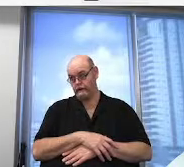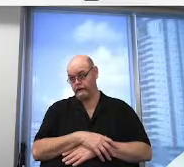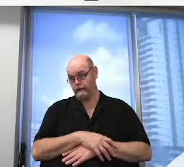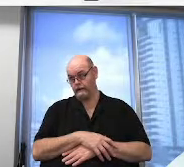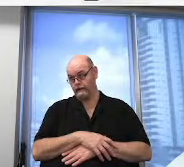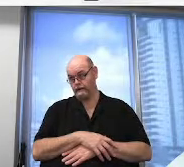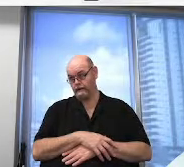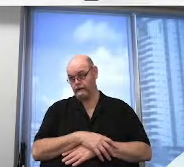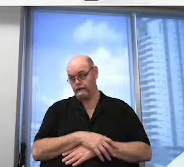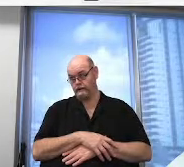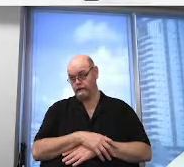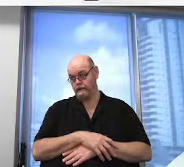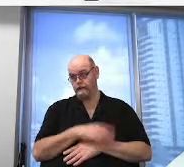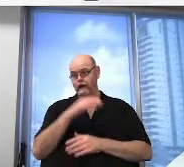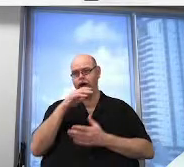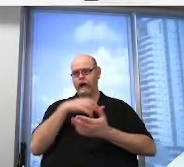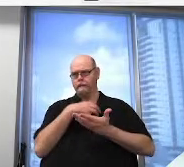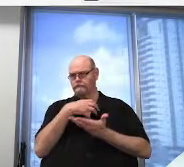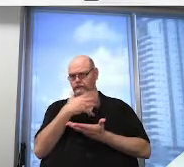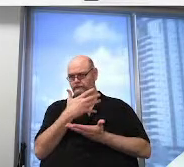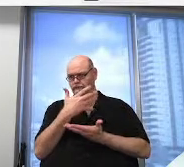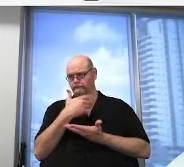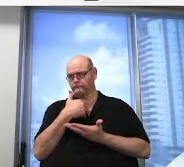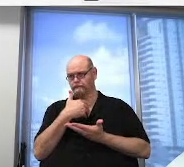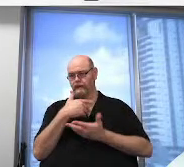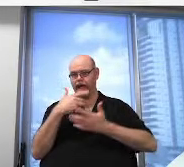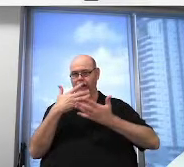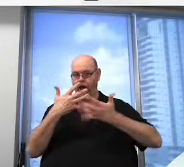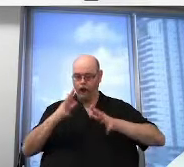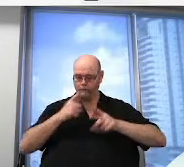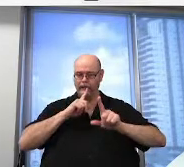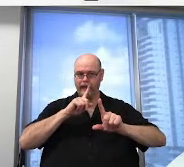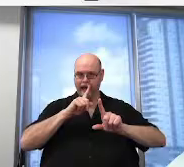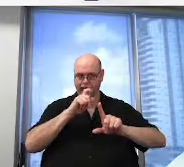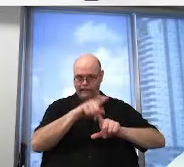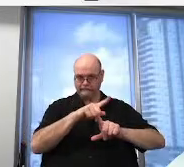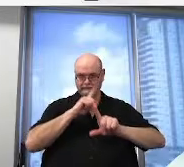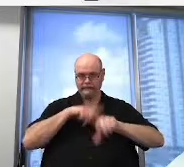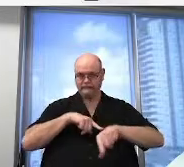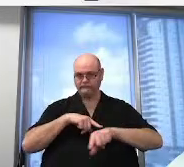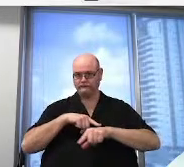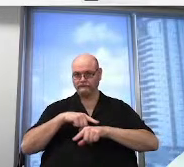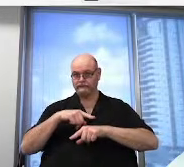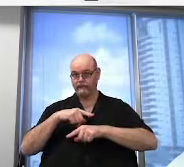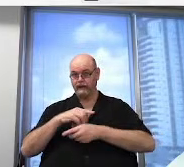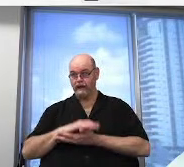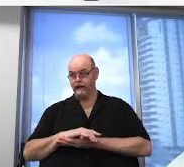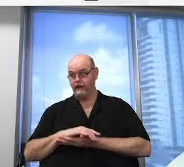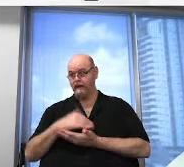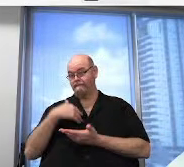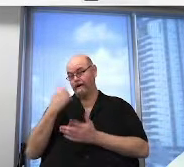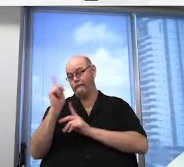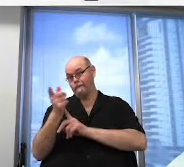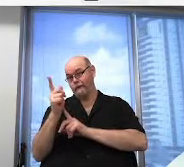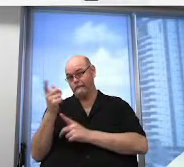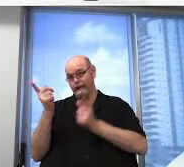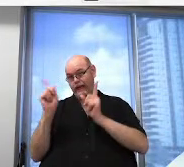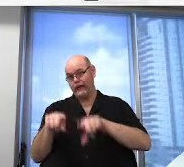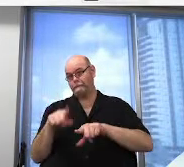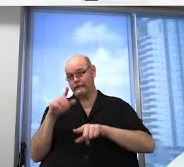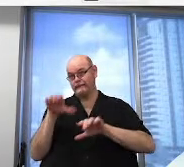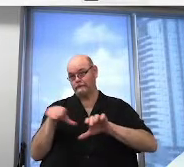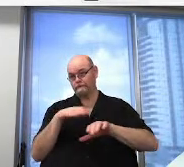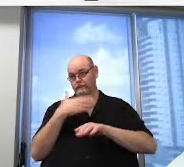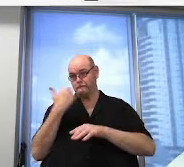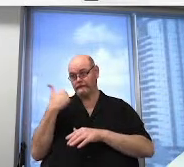Ms. Mercado, did you have a comment? Yeah, an objection. What is the objection? Ask and answer. I'm the hearing examiner. If I blow a minute here